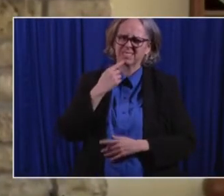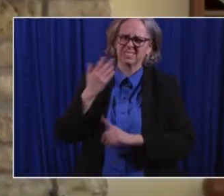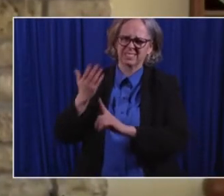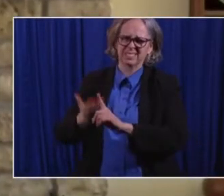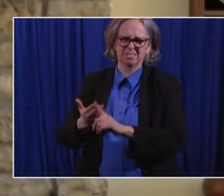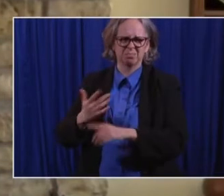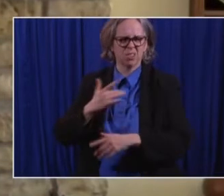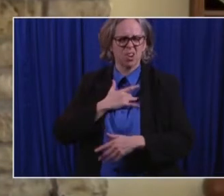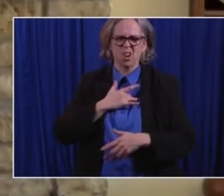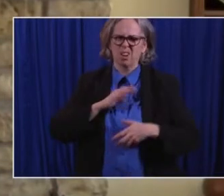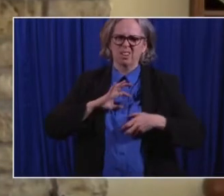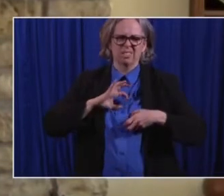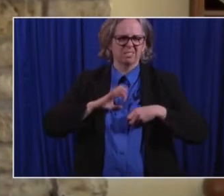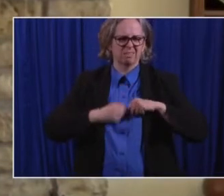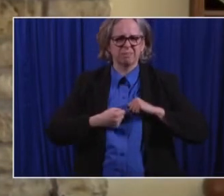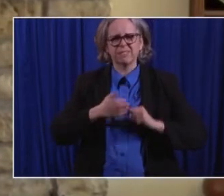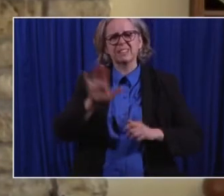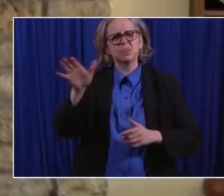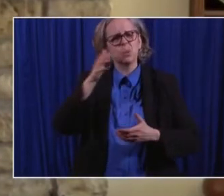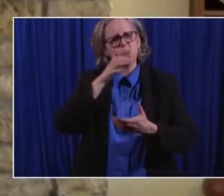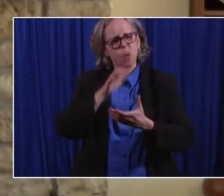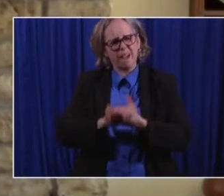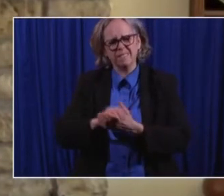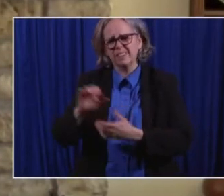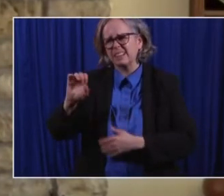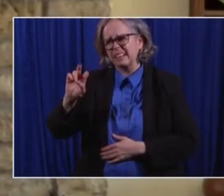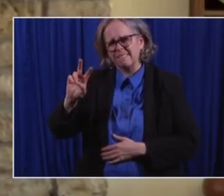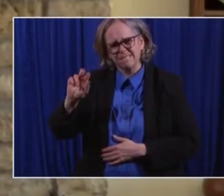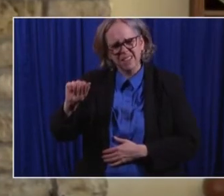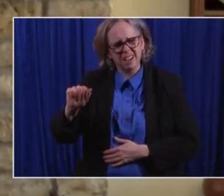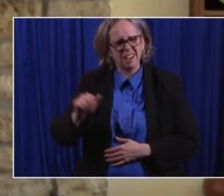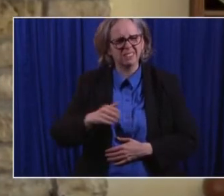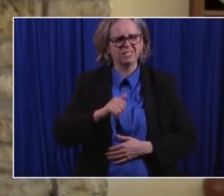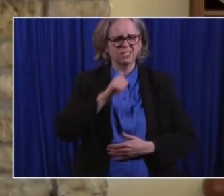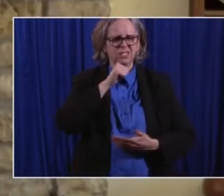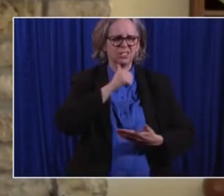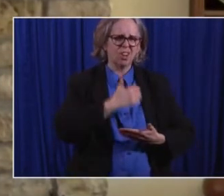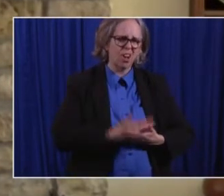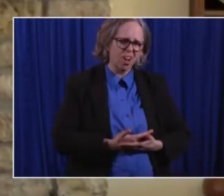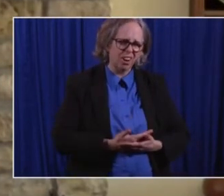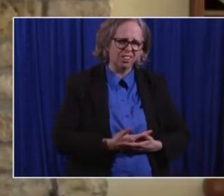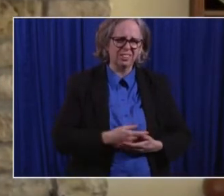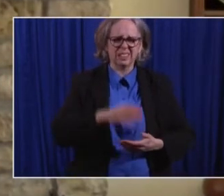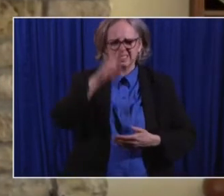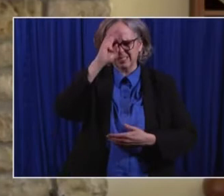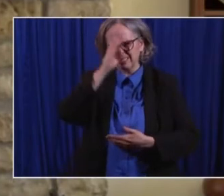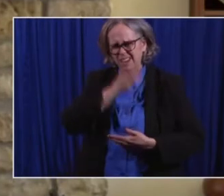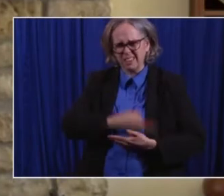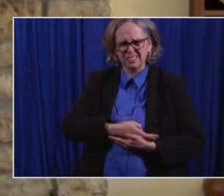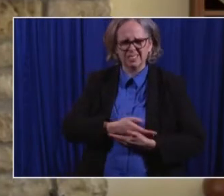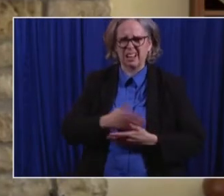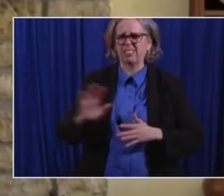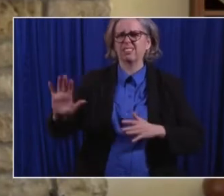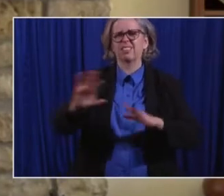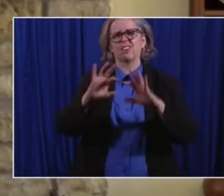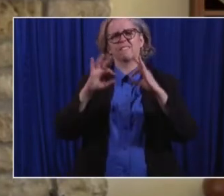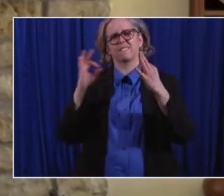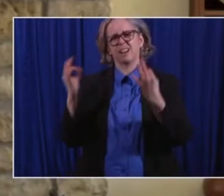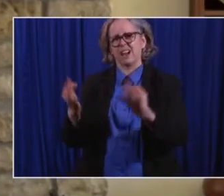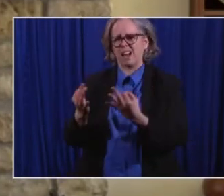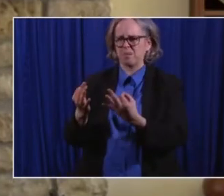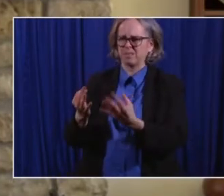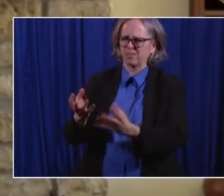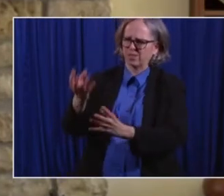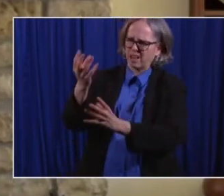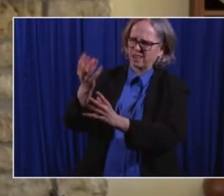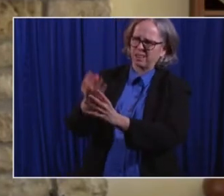his wonderful wife, Eva, his daughter, Rachel, son, Darcy, their families, as well as his stepchildren and their families